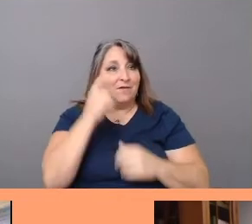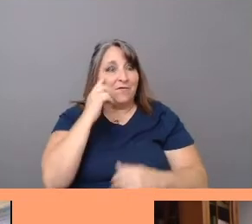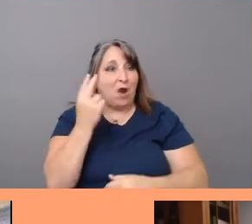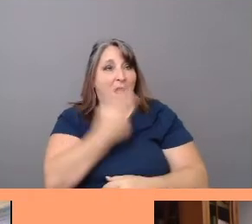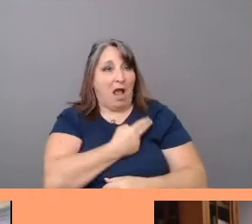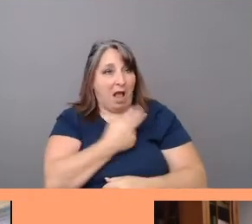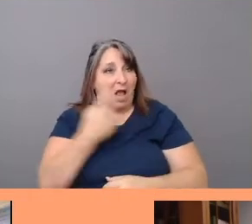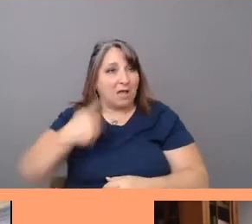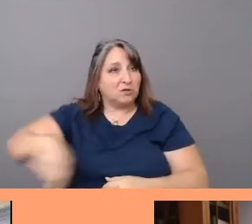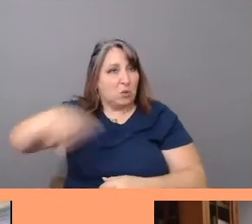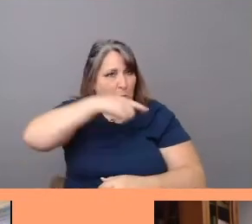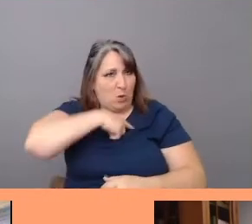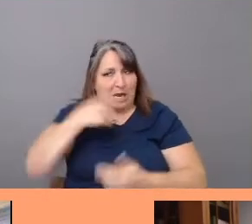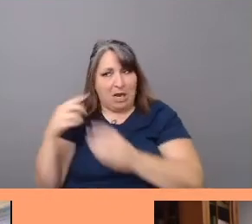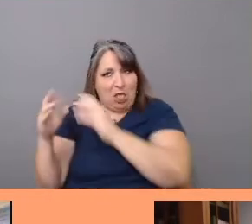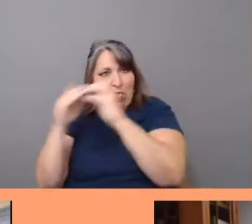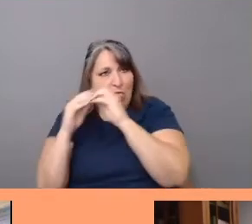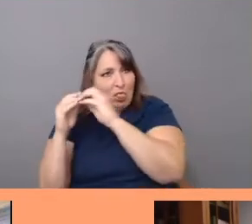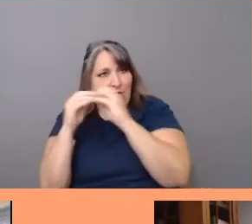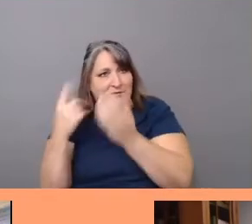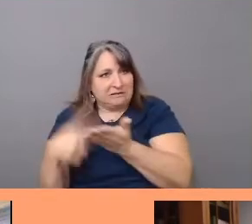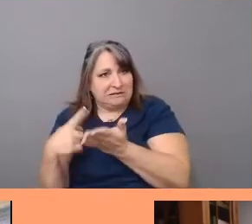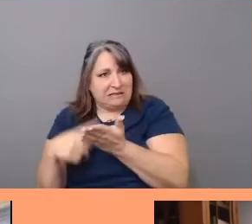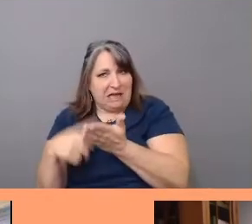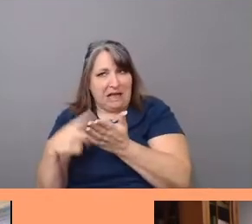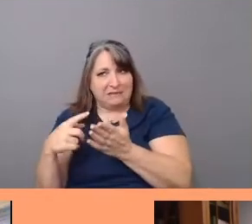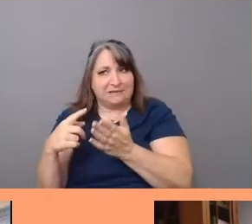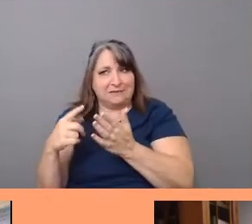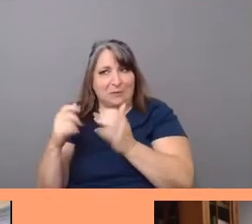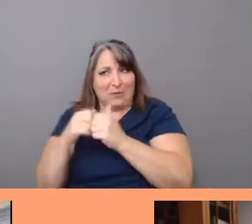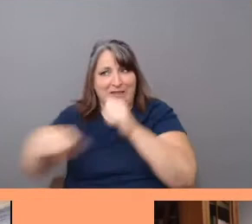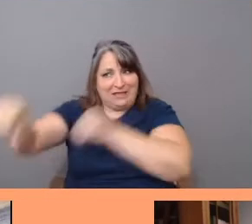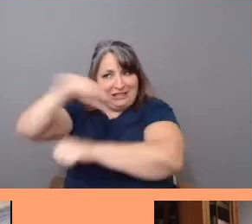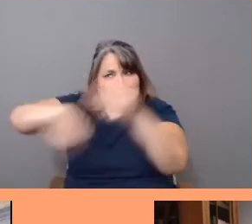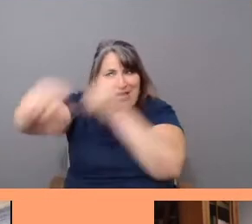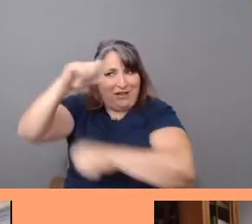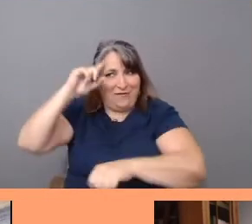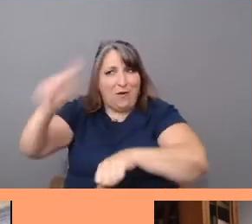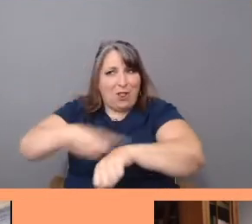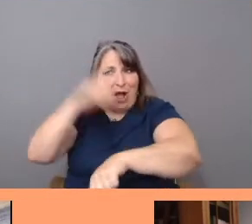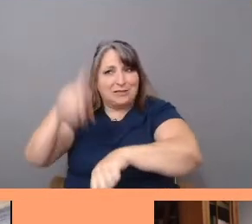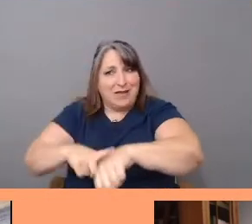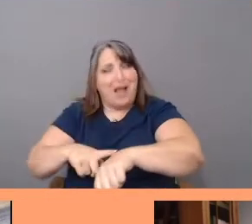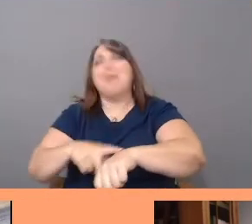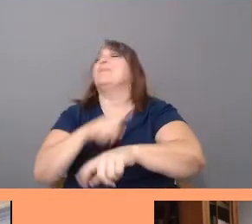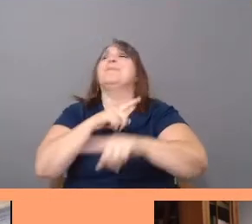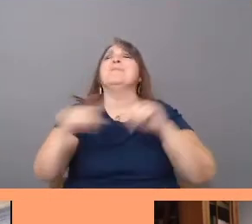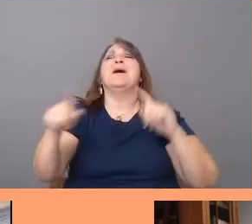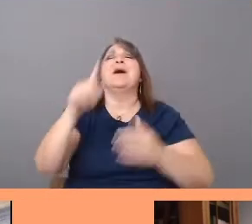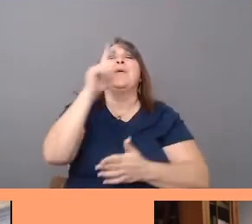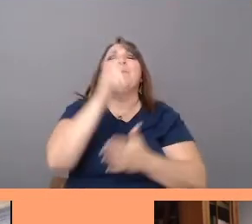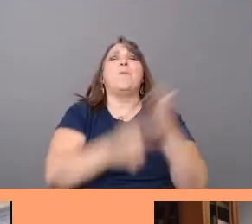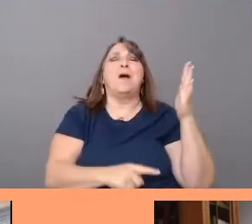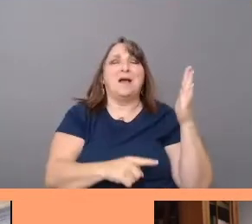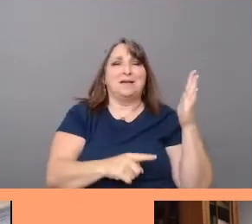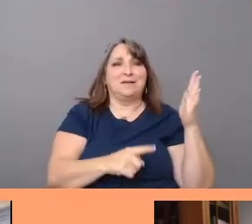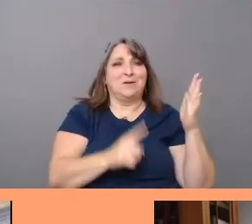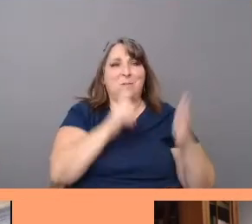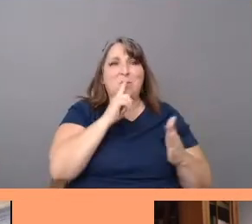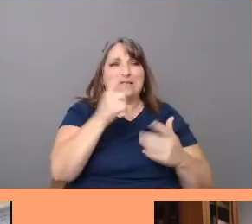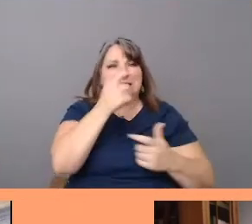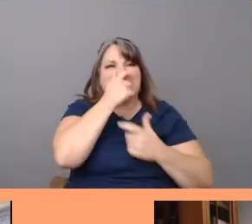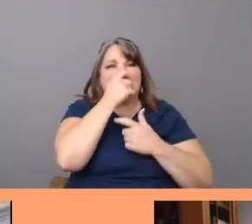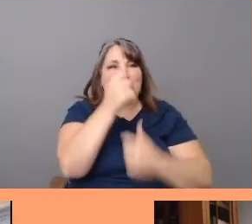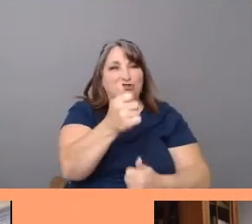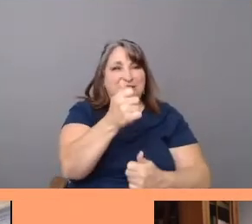conversations amongst ourselves for an incredibly long period of time. But what was really was sort of interesting and in